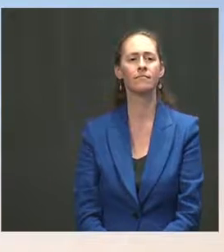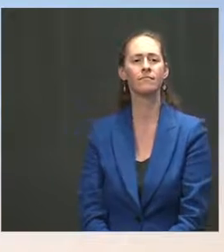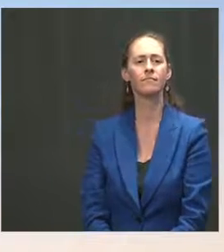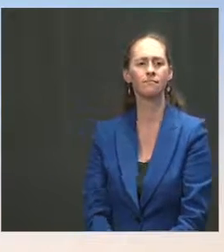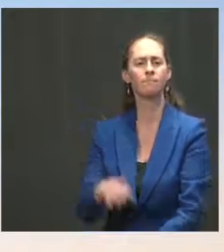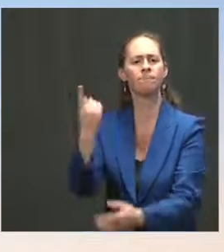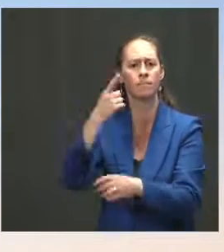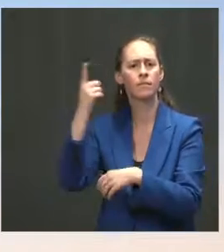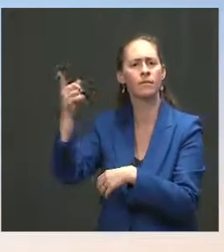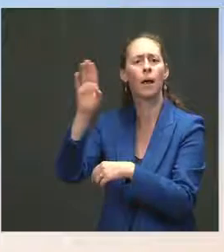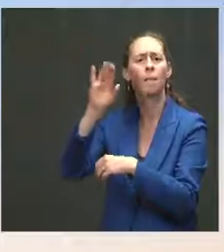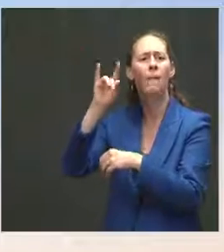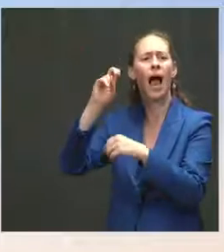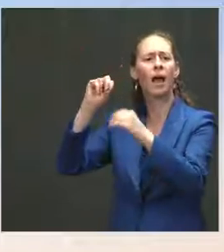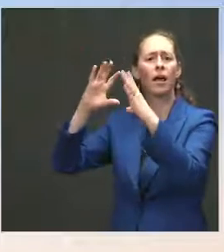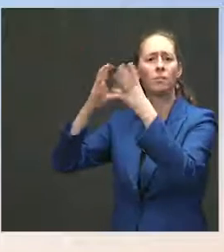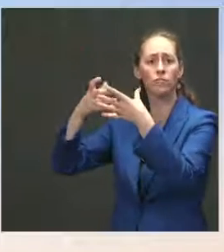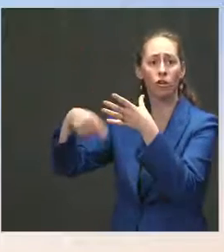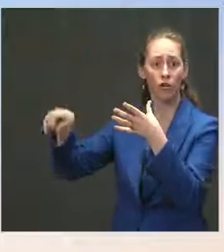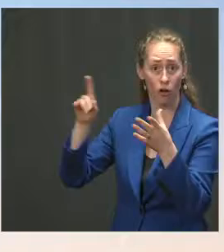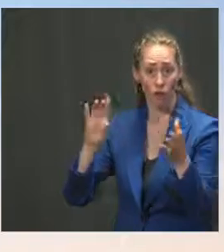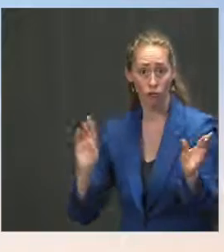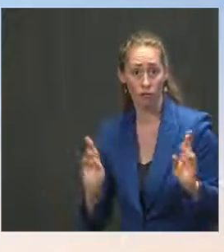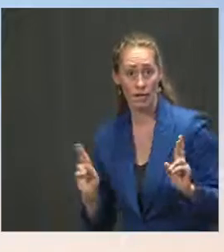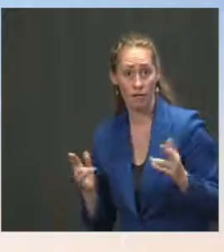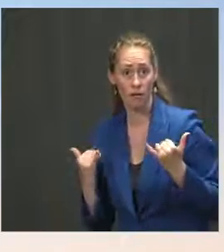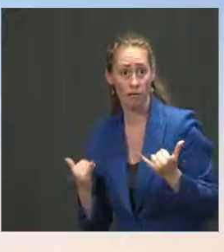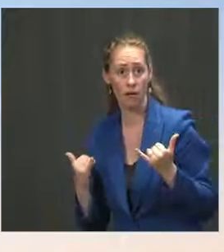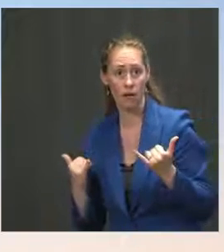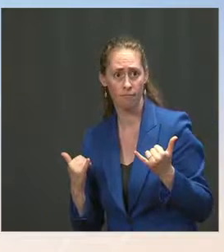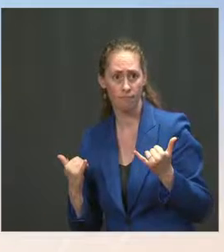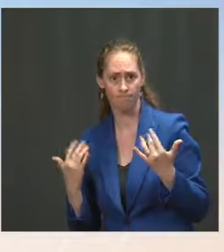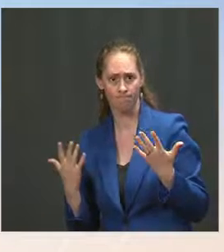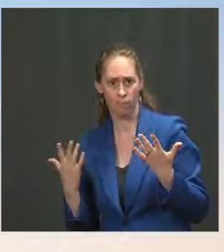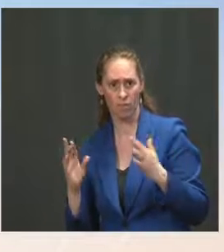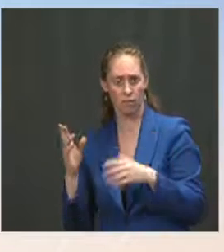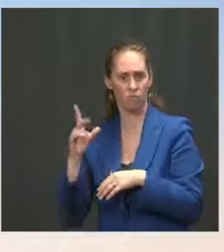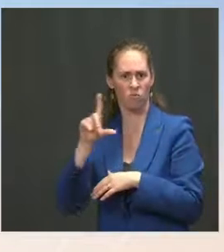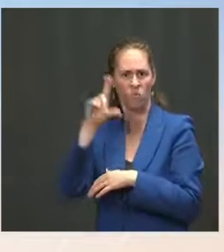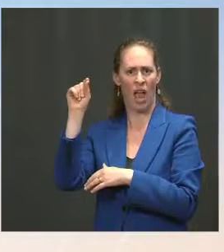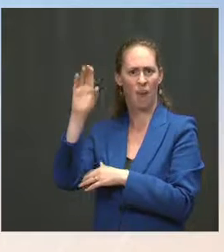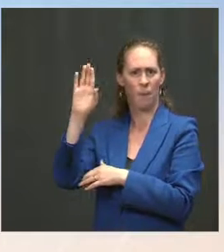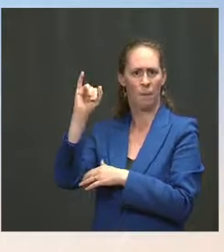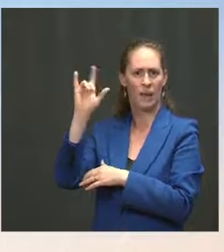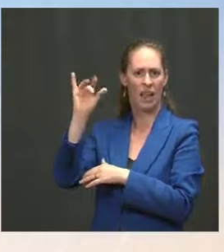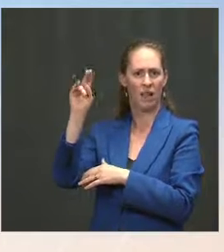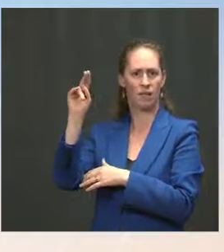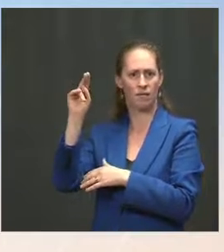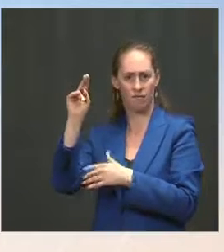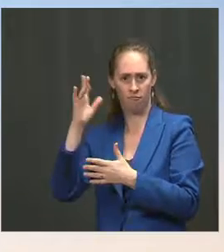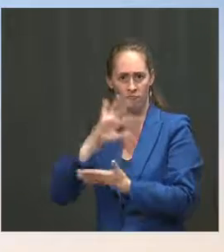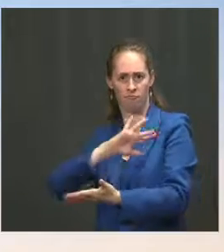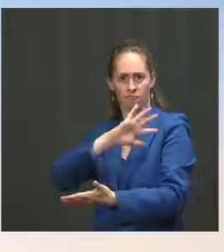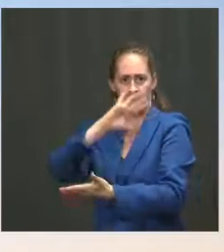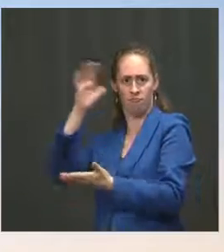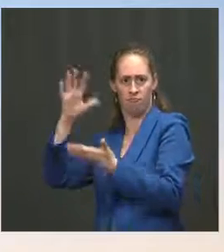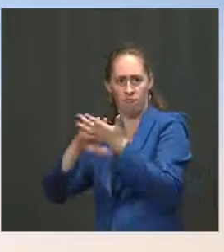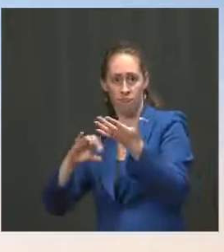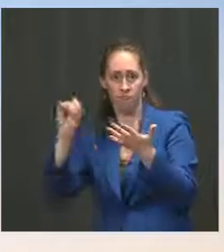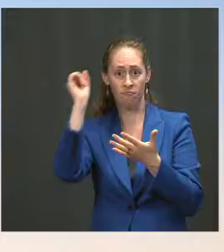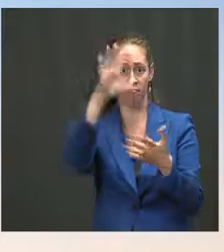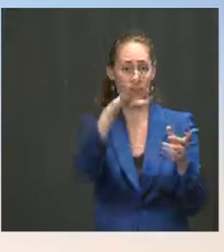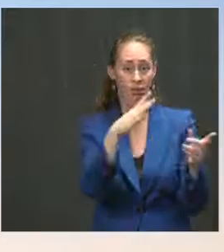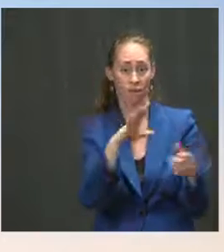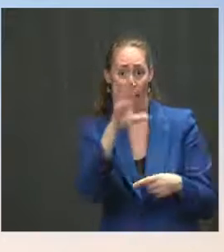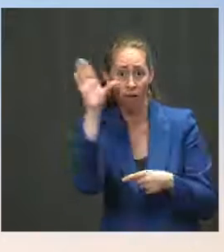million vaccine doses to 26 countries in Africa from the pledge the president made on May 17.